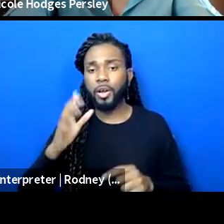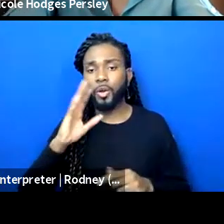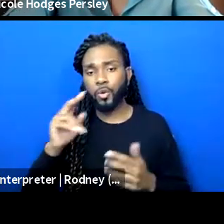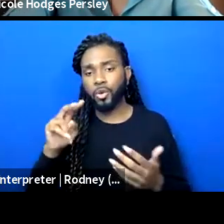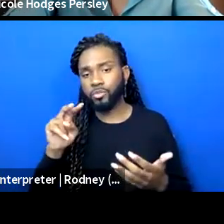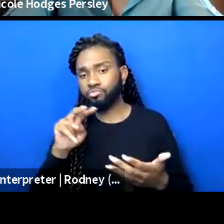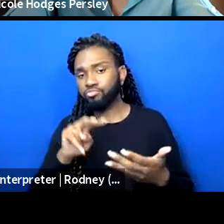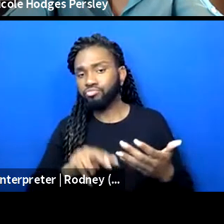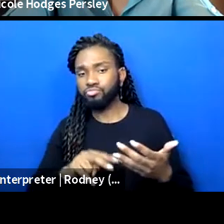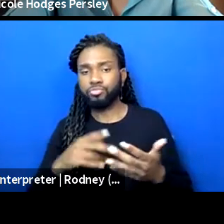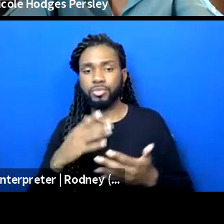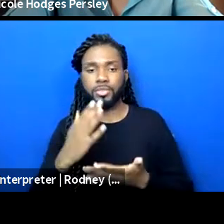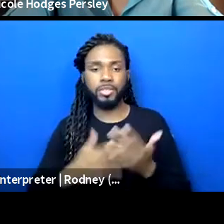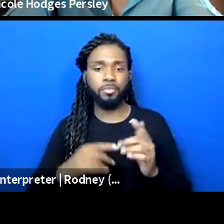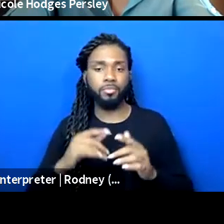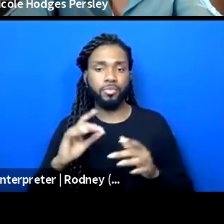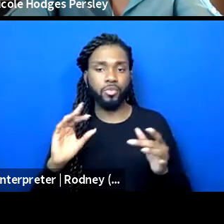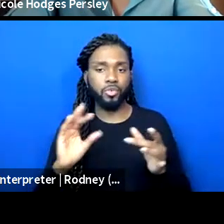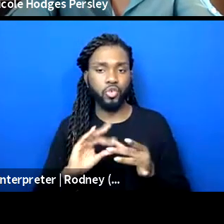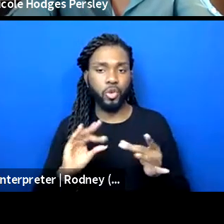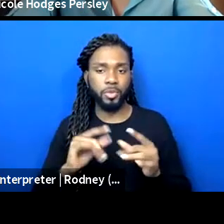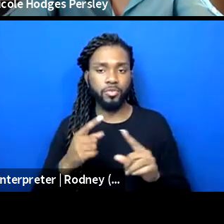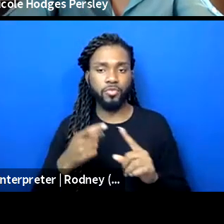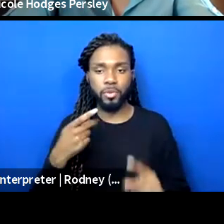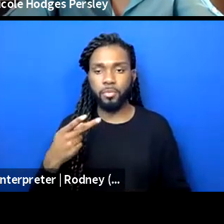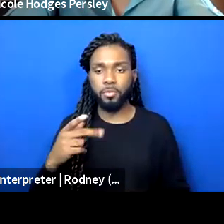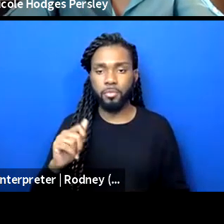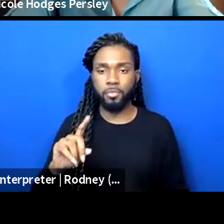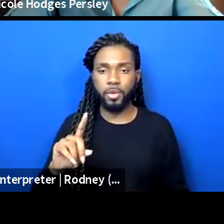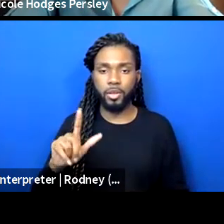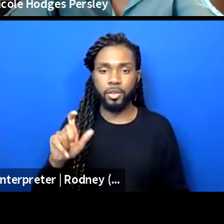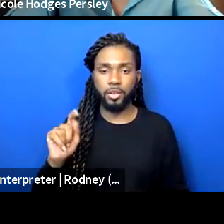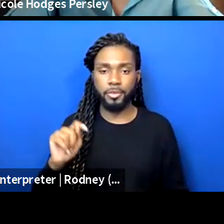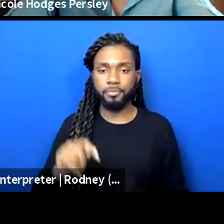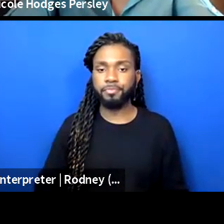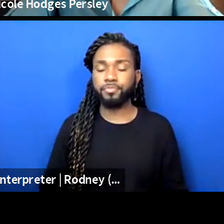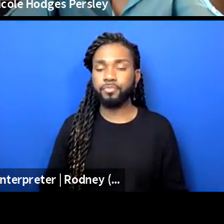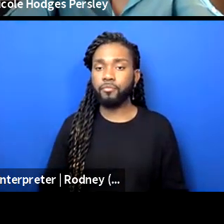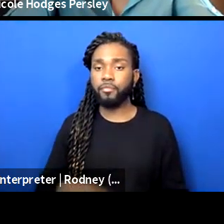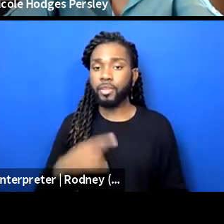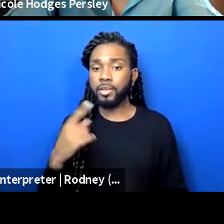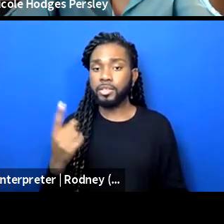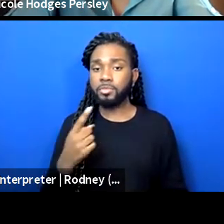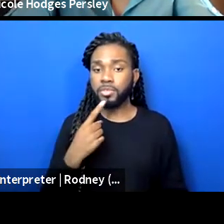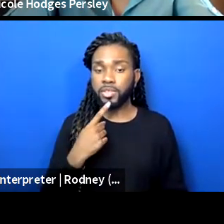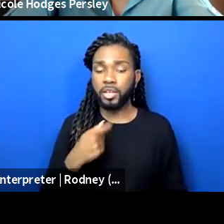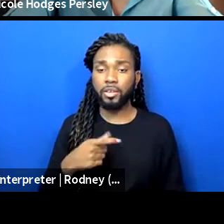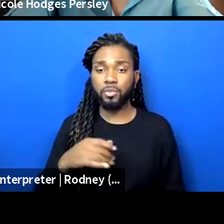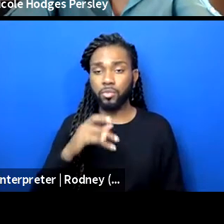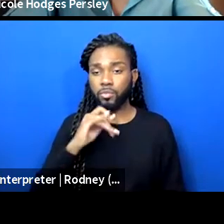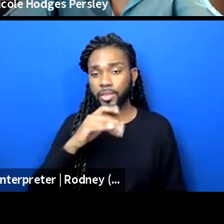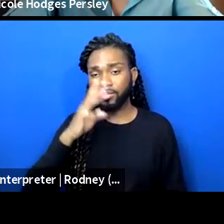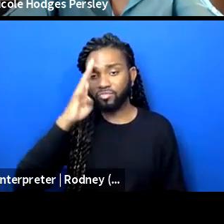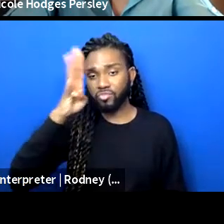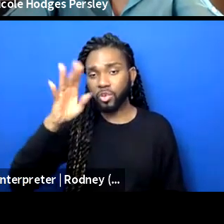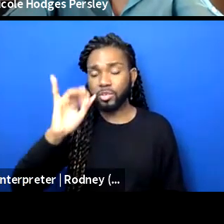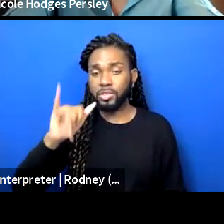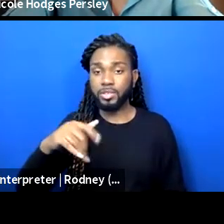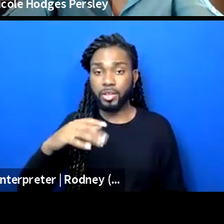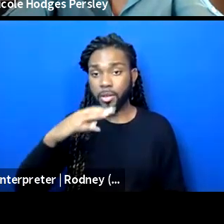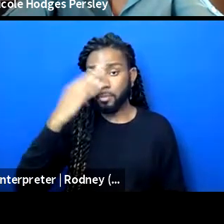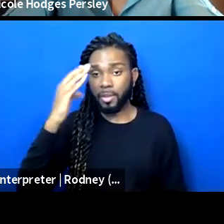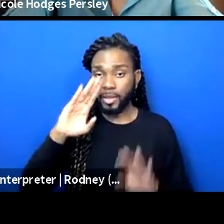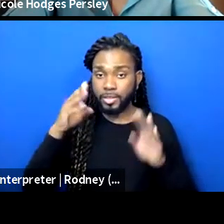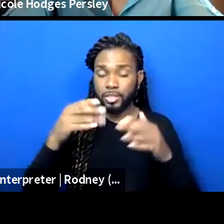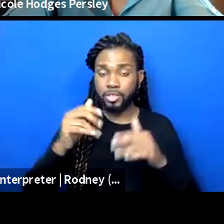comments from the Padlet. Someone says, It's a falsehood that Black-centered shows or